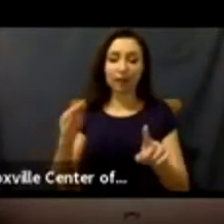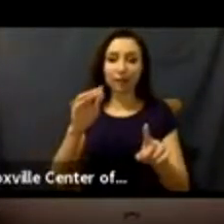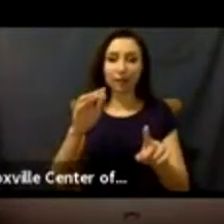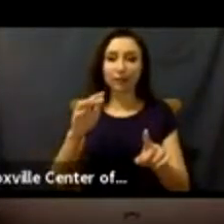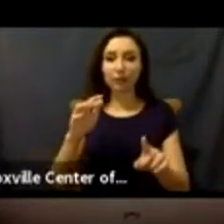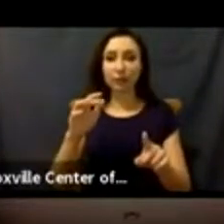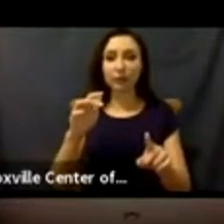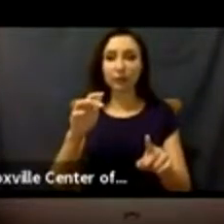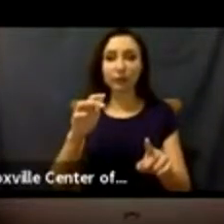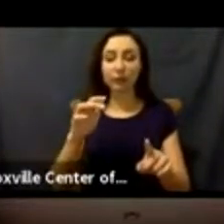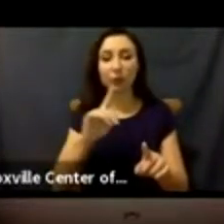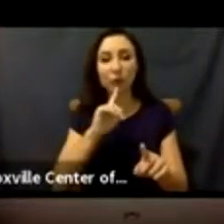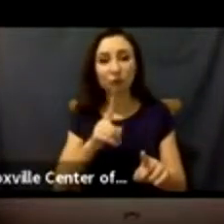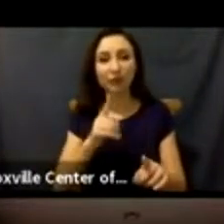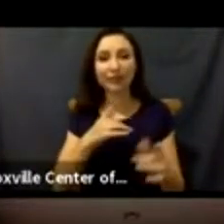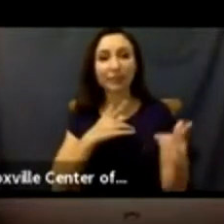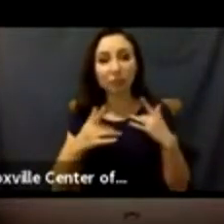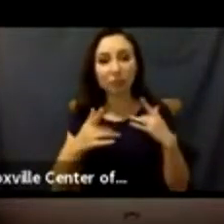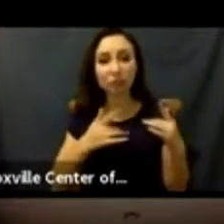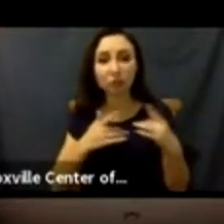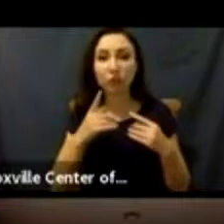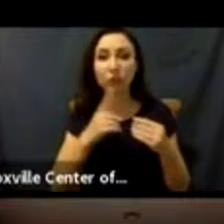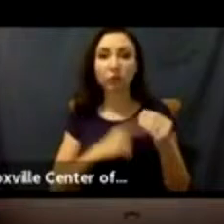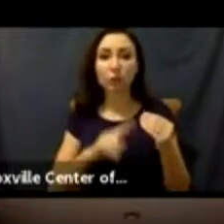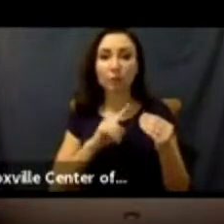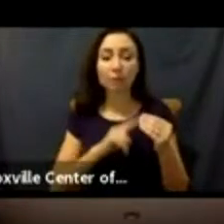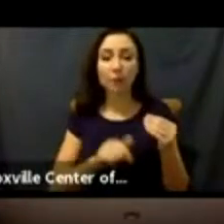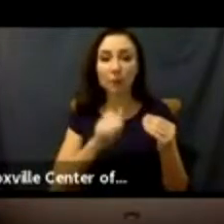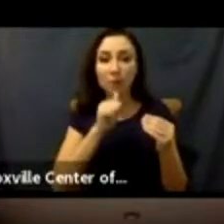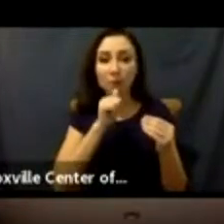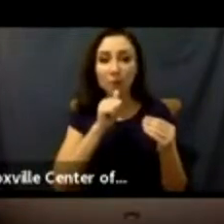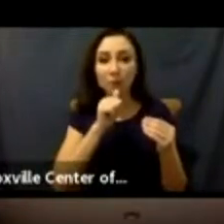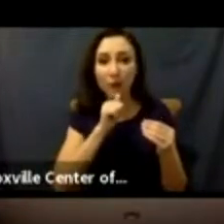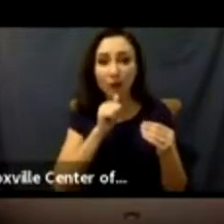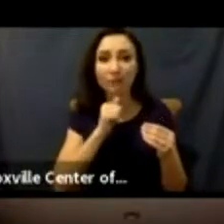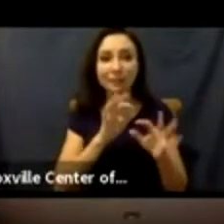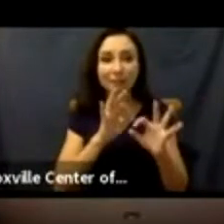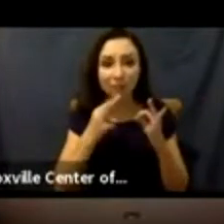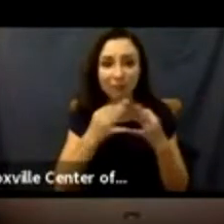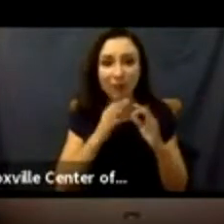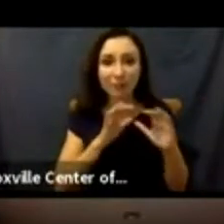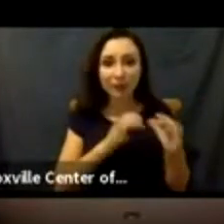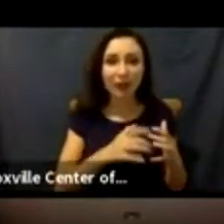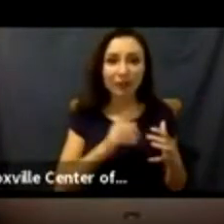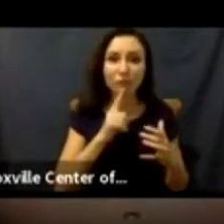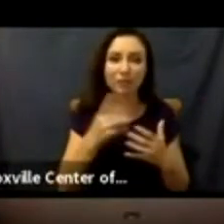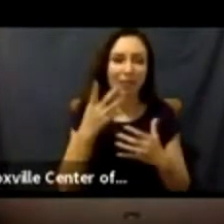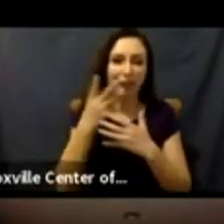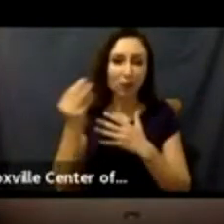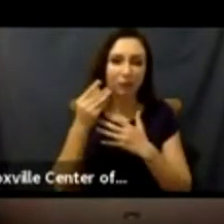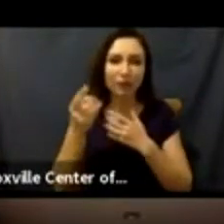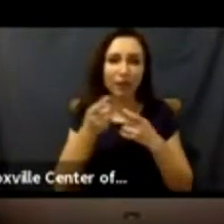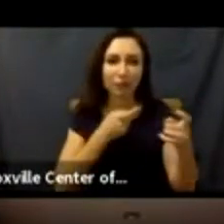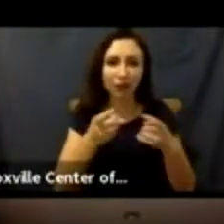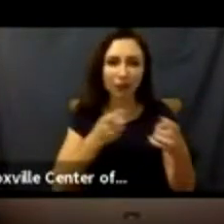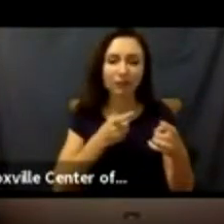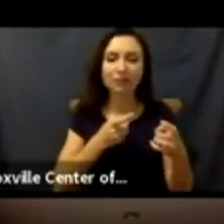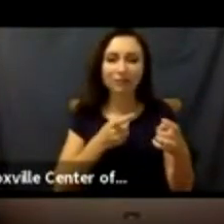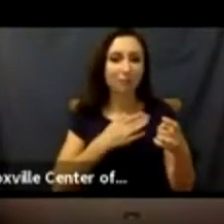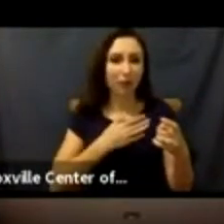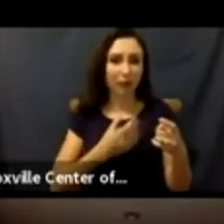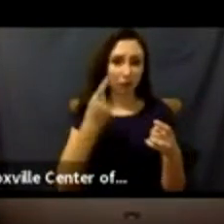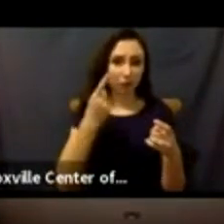those private gatherings, which actually fell outside of this regulation anyway. If my understanding of that regulation is